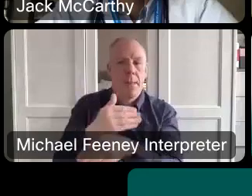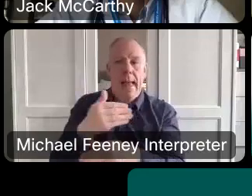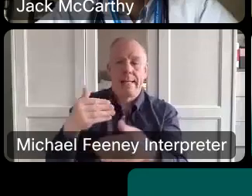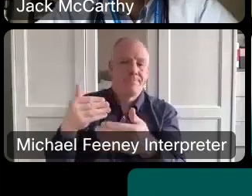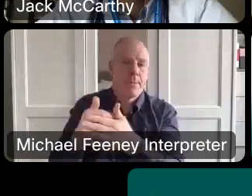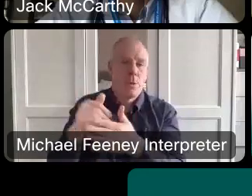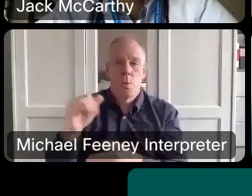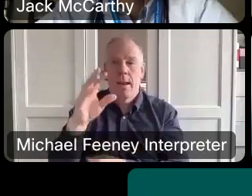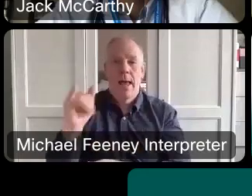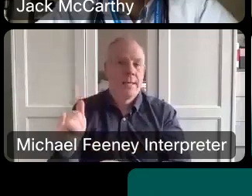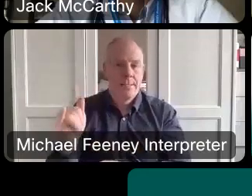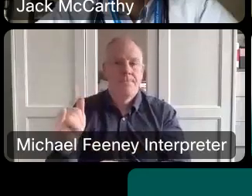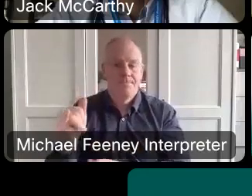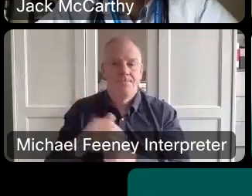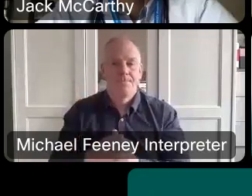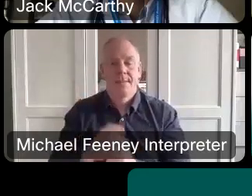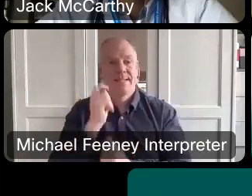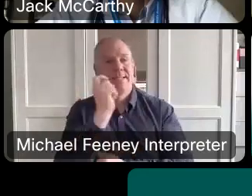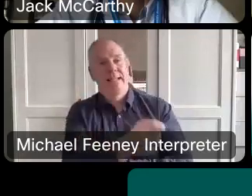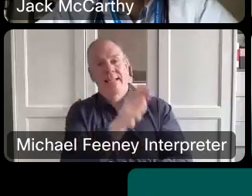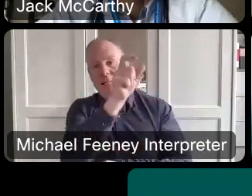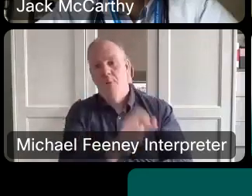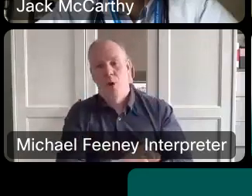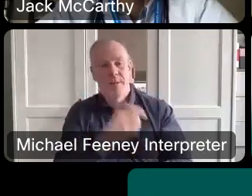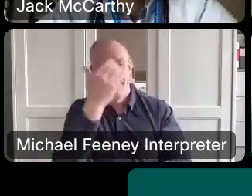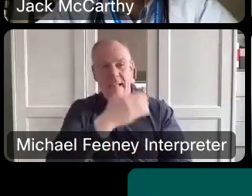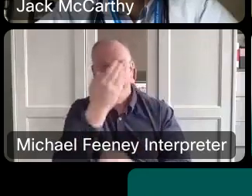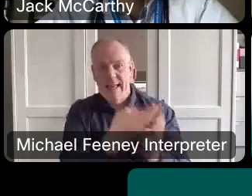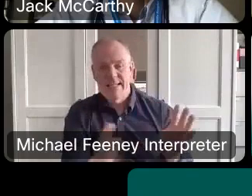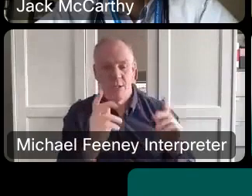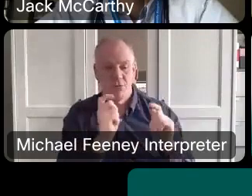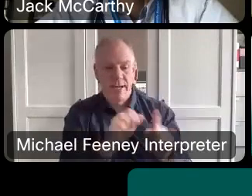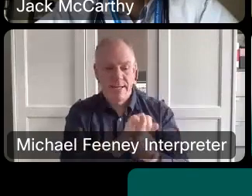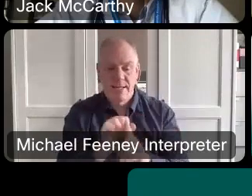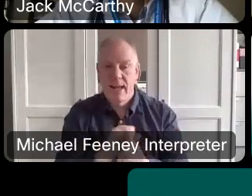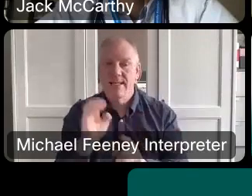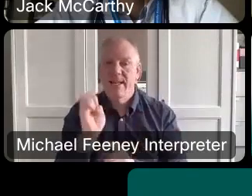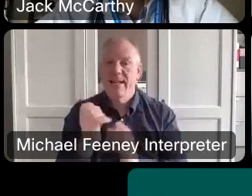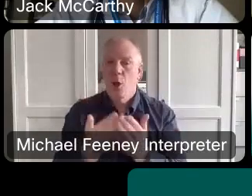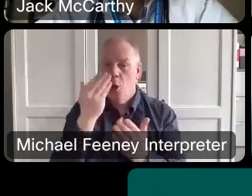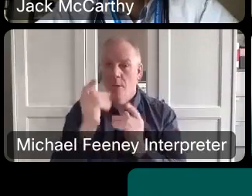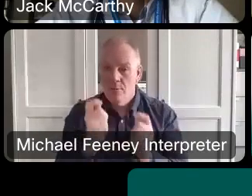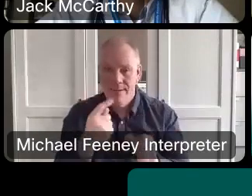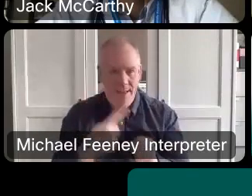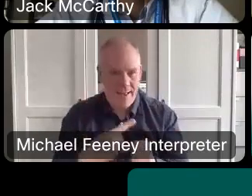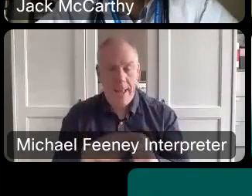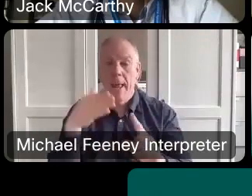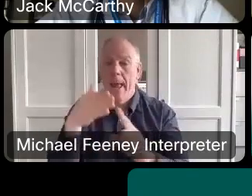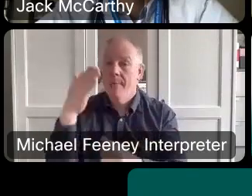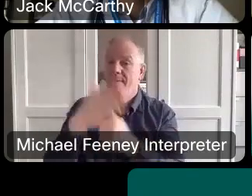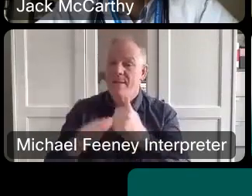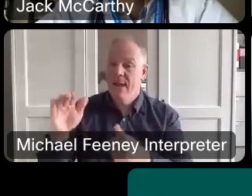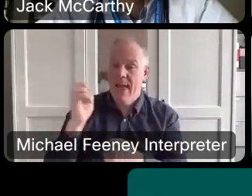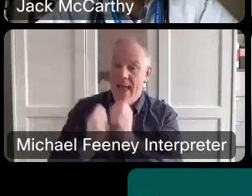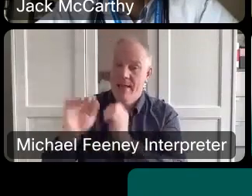Q3. The designated person, face-to-face training and e-learning training, again, we're aiming for the end of June,